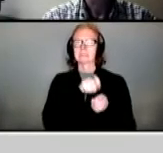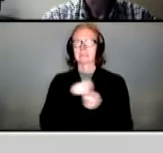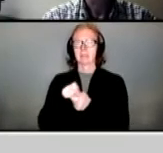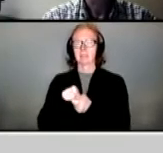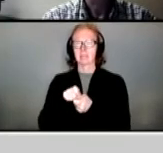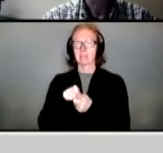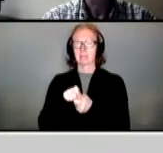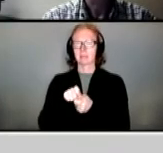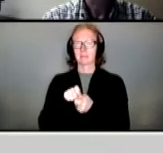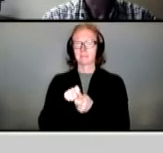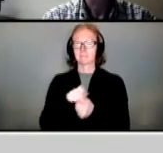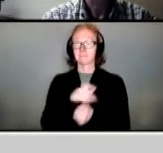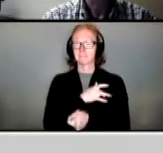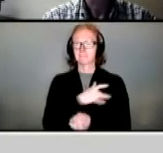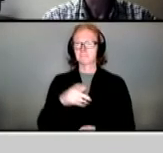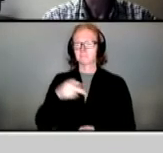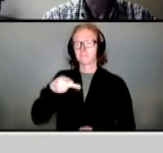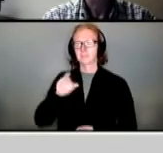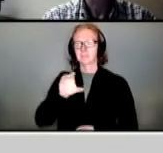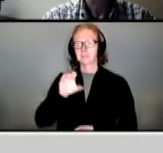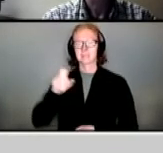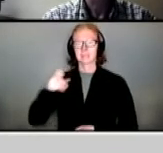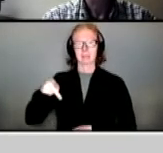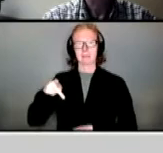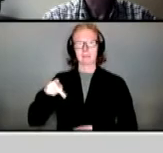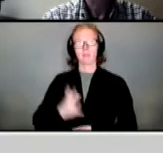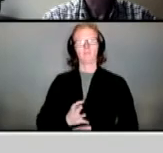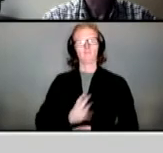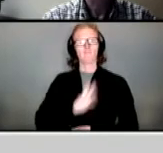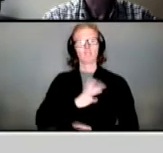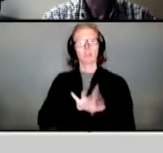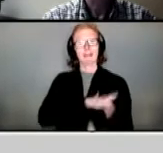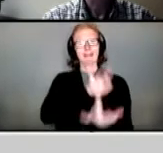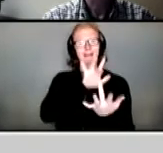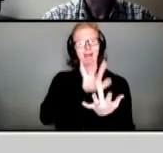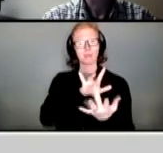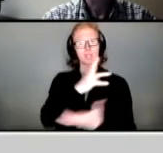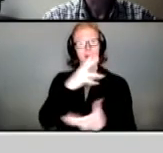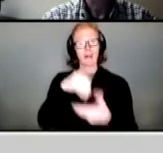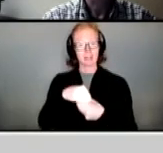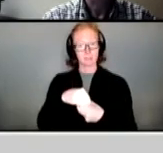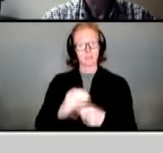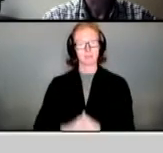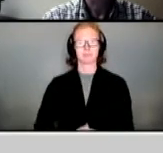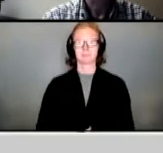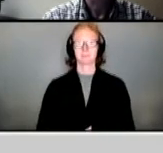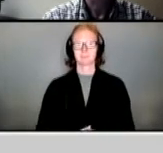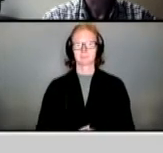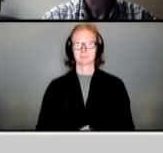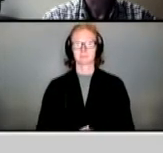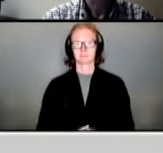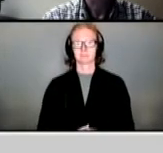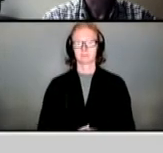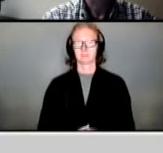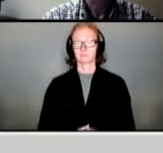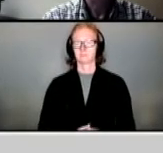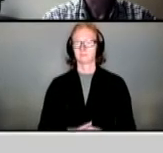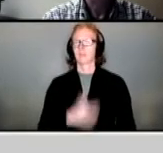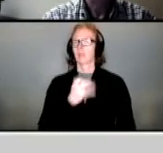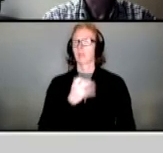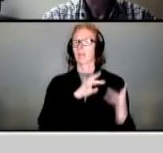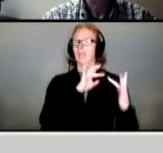nature of PCCEP's official outreach and engagement emphasis on outreach